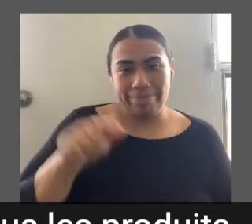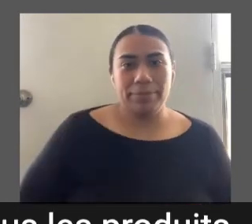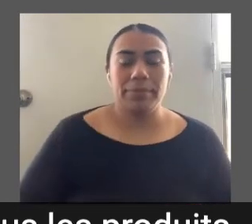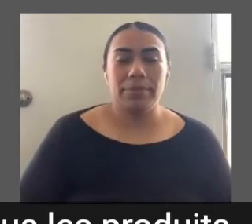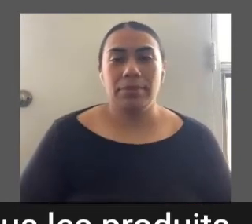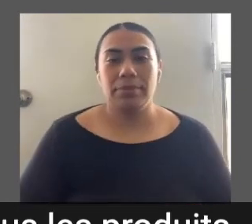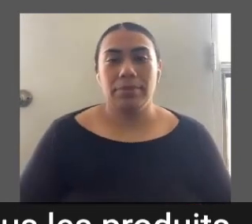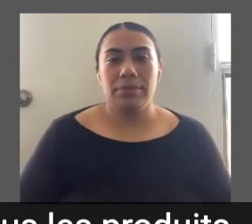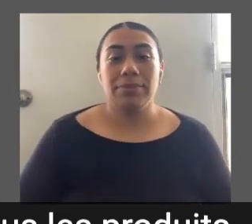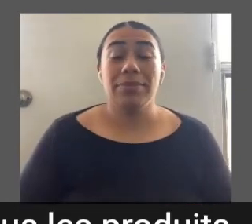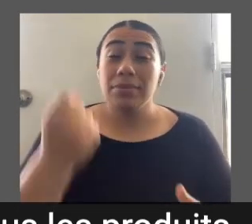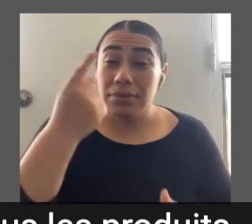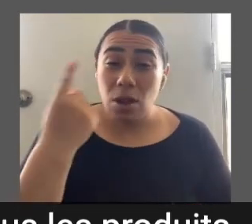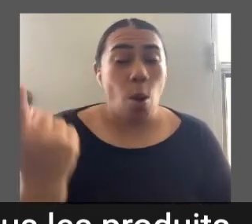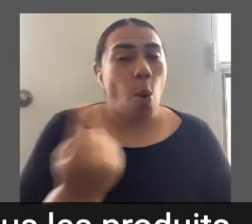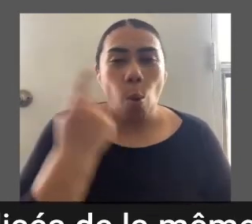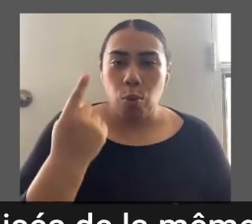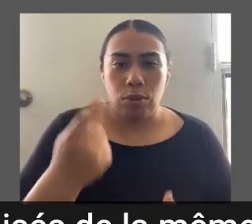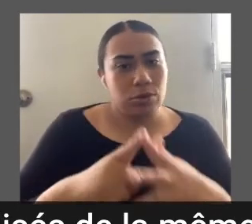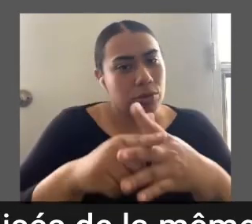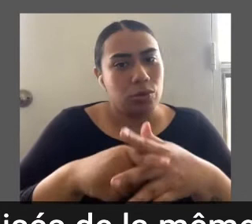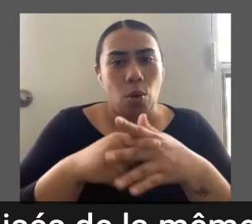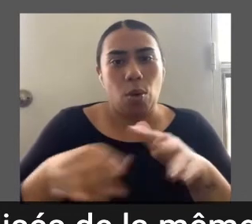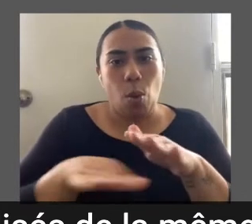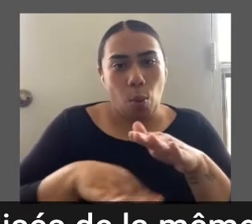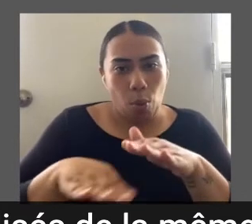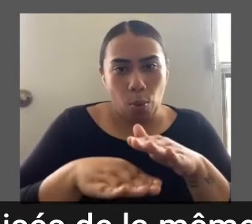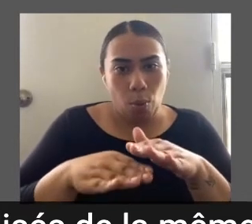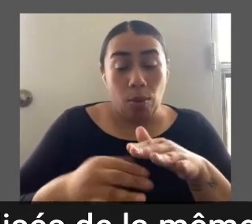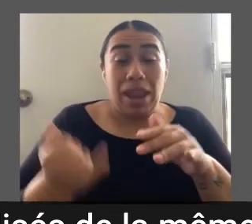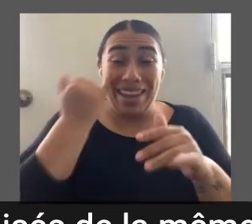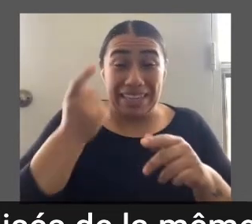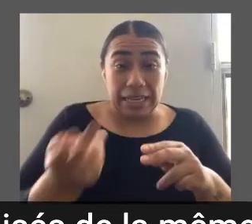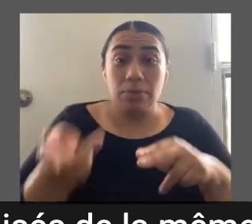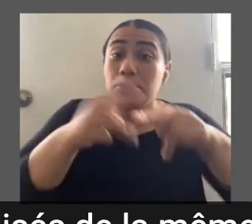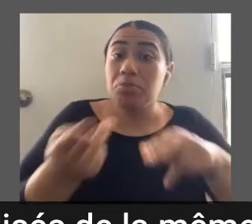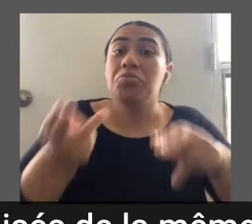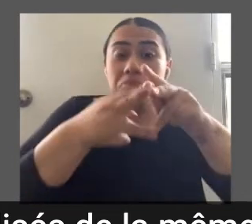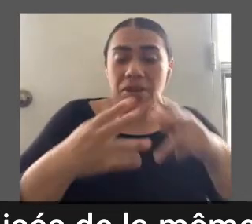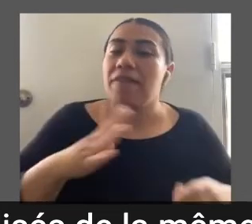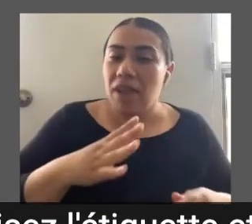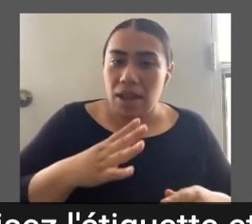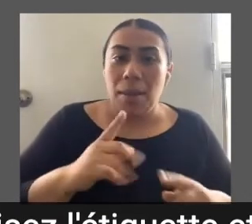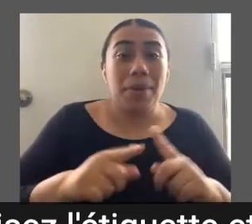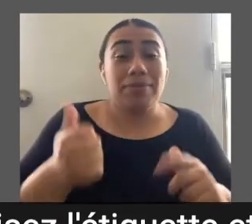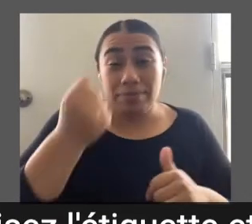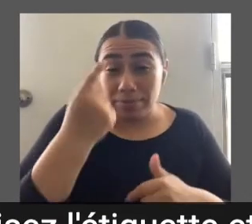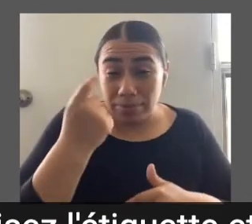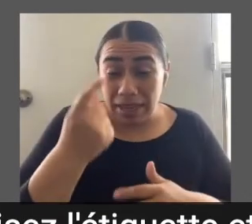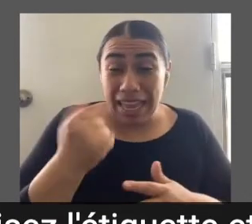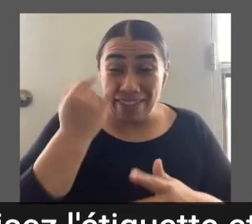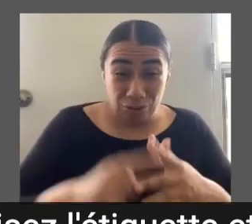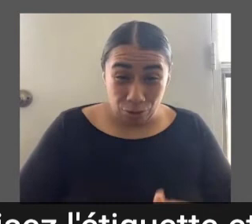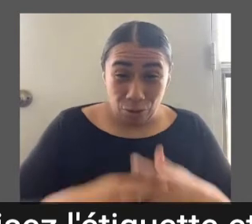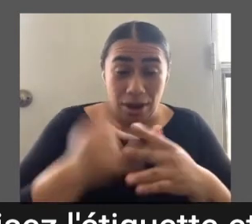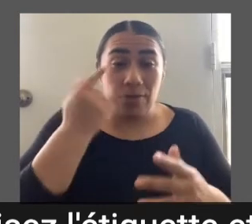Start low and go slow with all edibles. Edibles that are infused are digested and metabolized similarly to